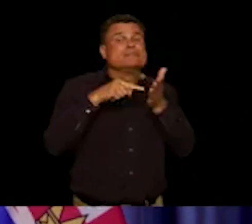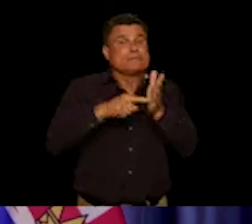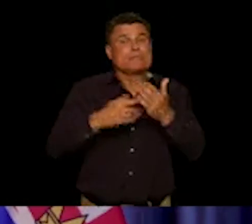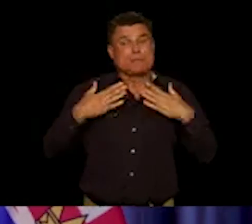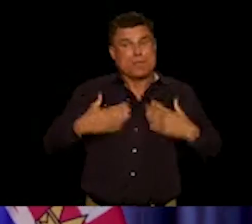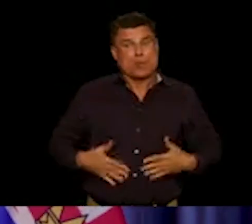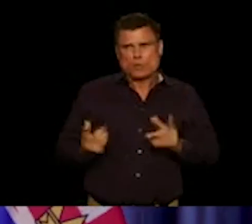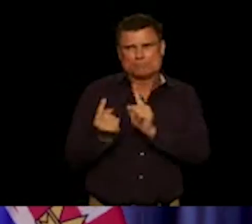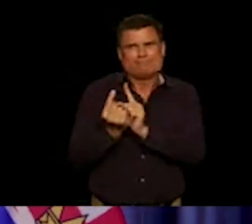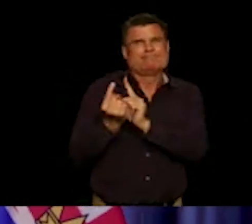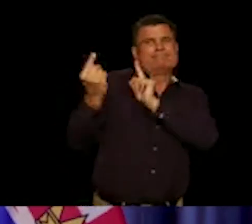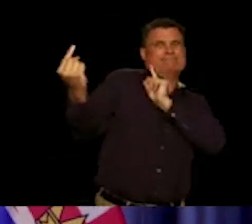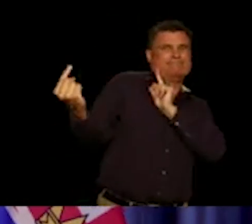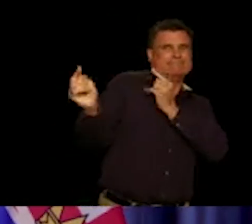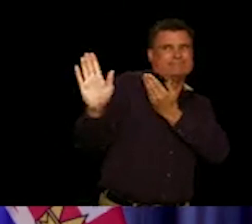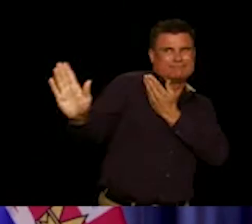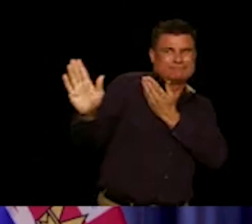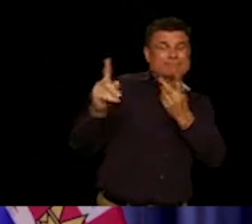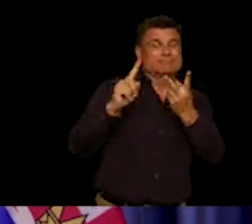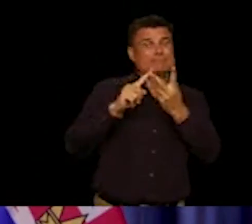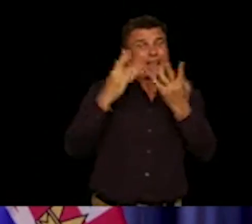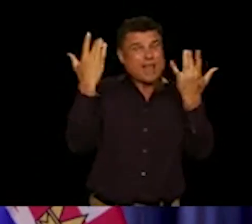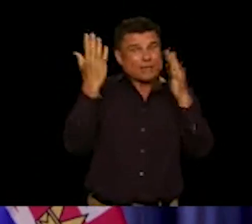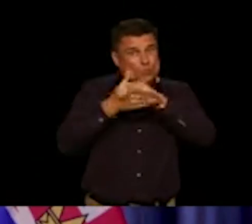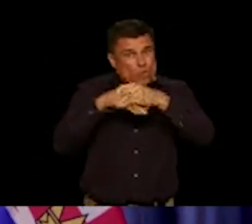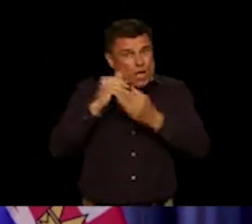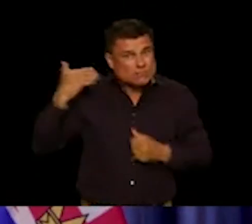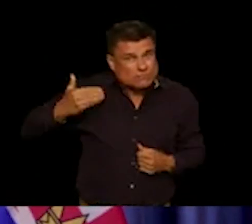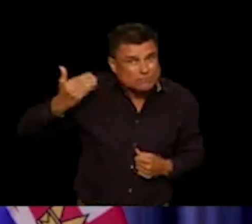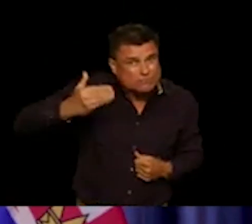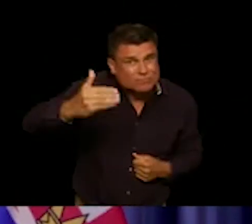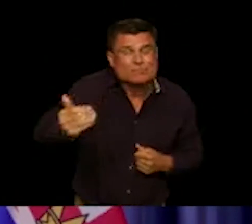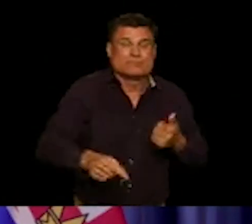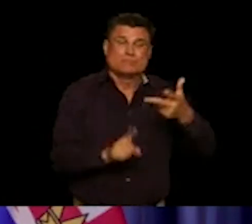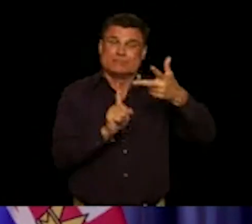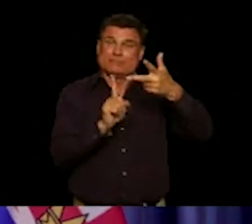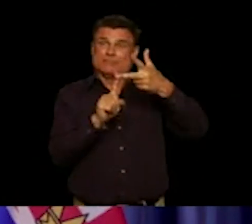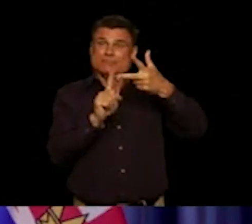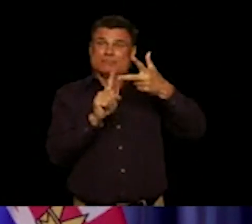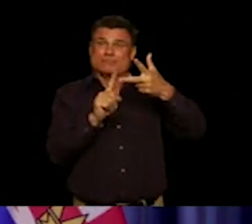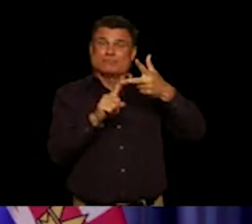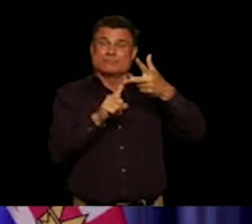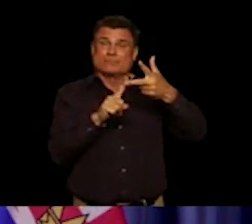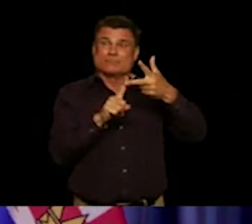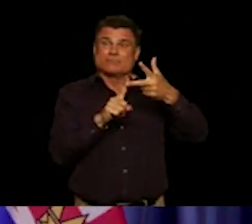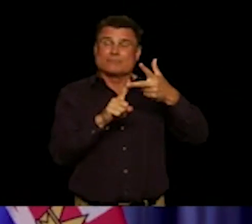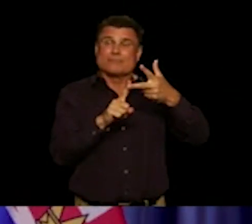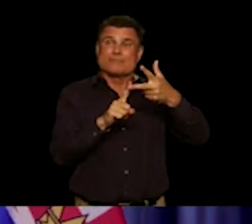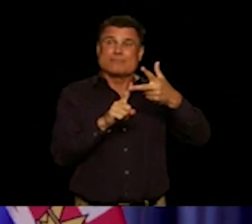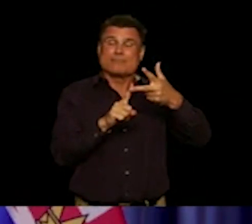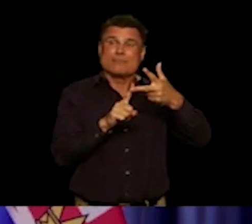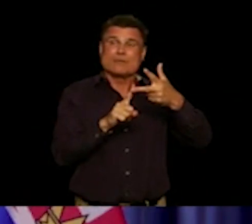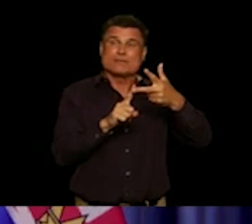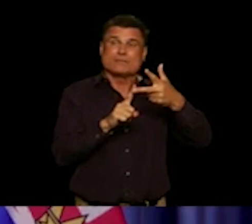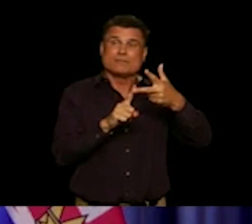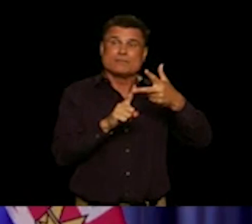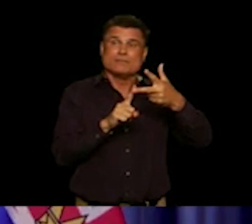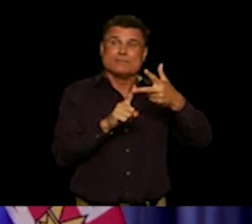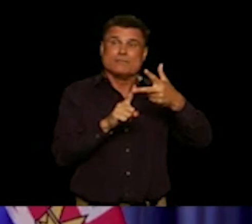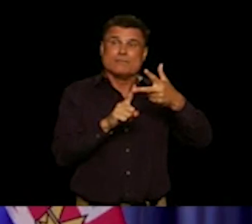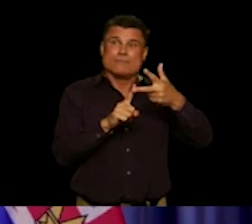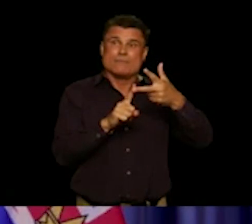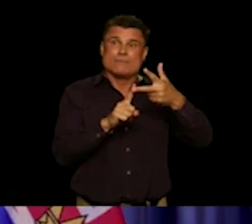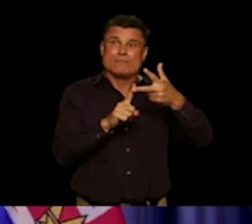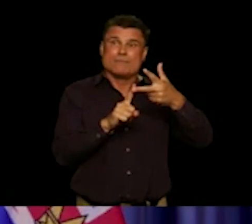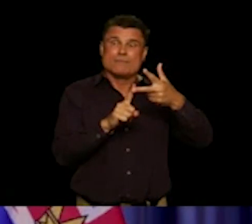public. Physical distancing, keeping your hands clean, making sure if you're sick, for goodness sakes, do not go out. These are fundamental issues,